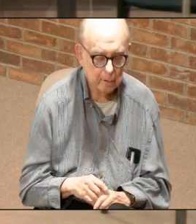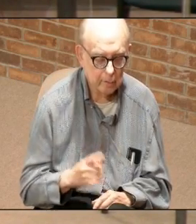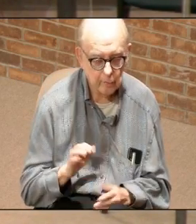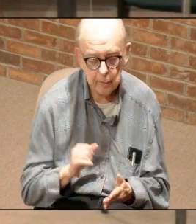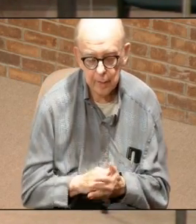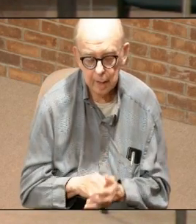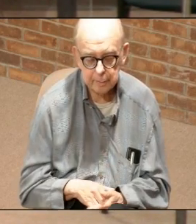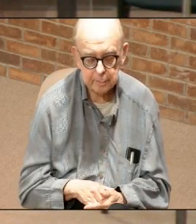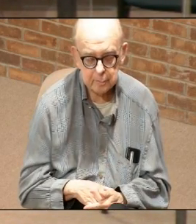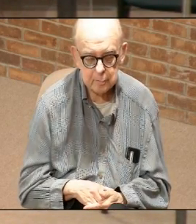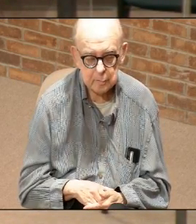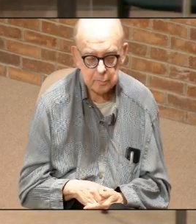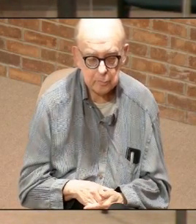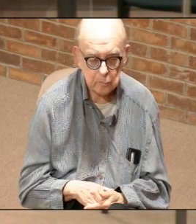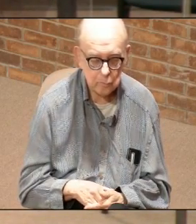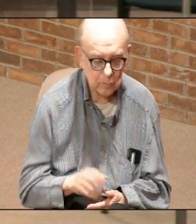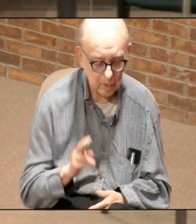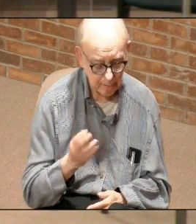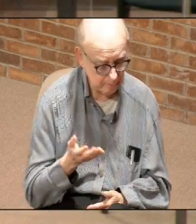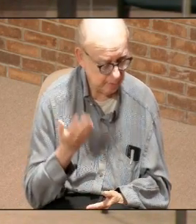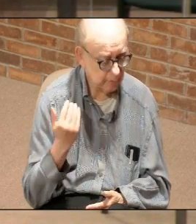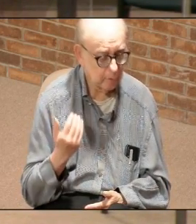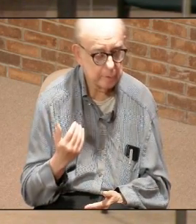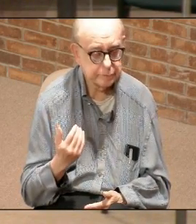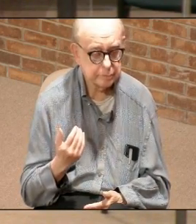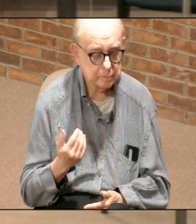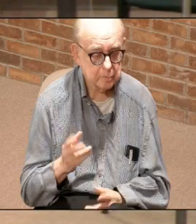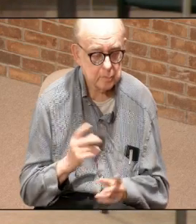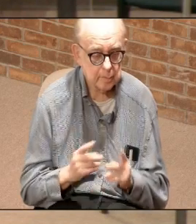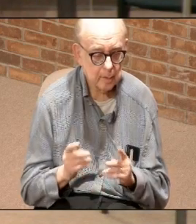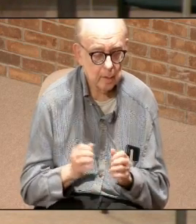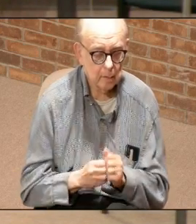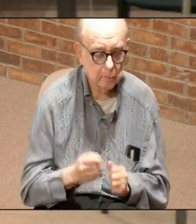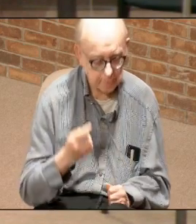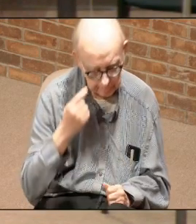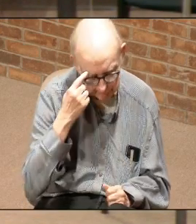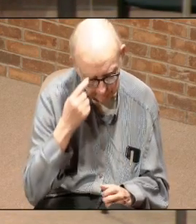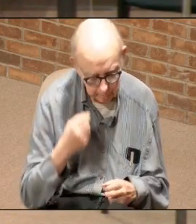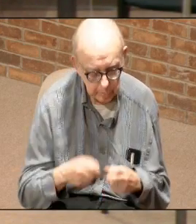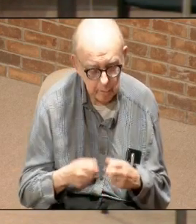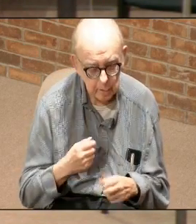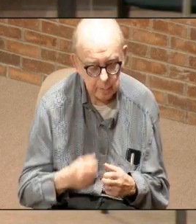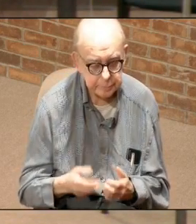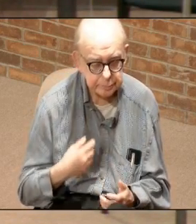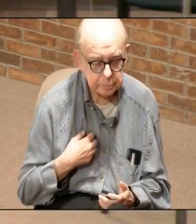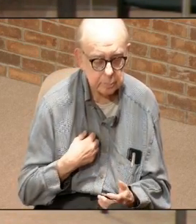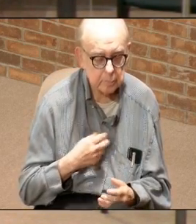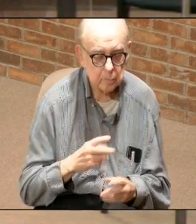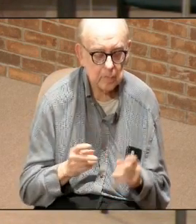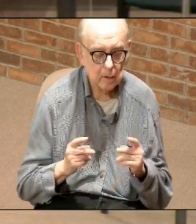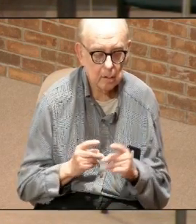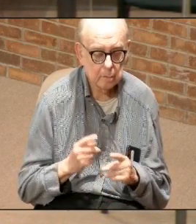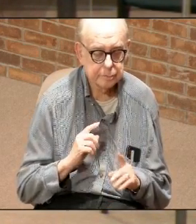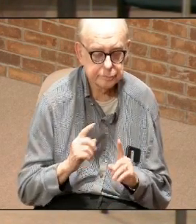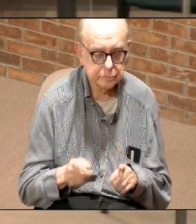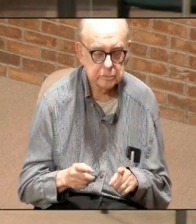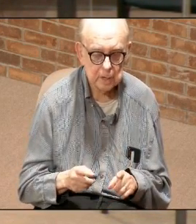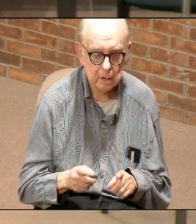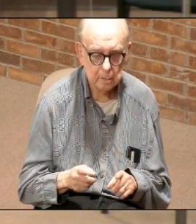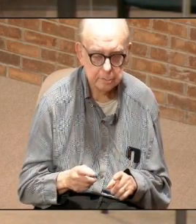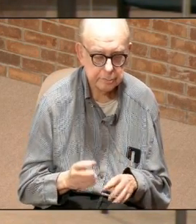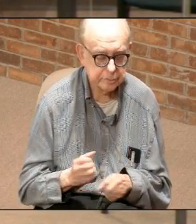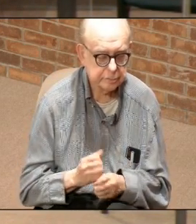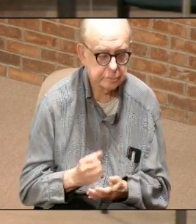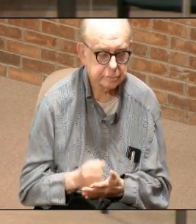for that. Used to, people with mental illness, there were places that they could go to